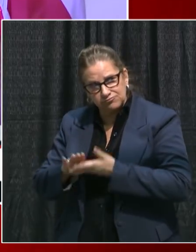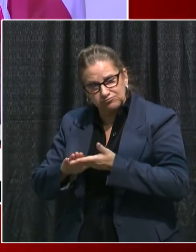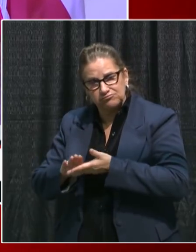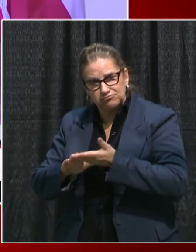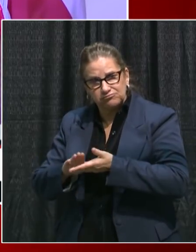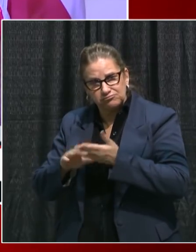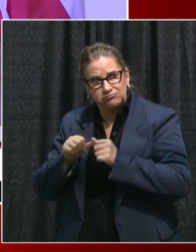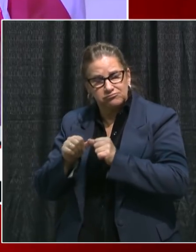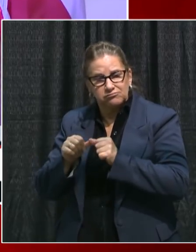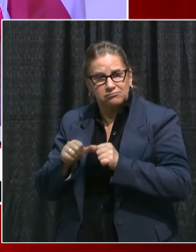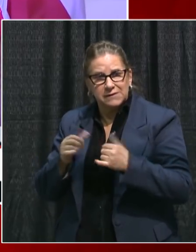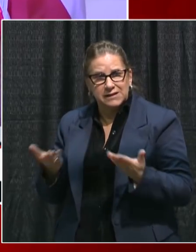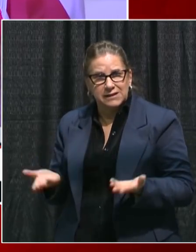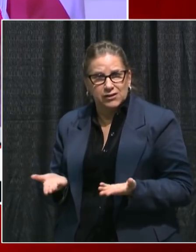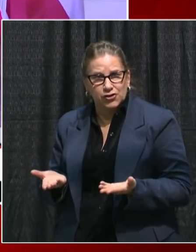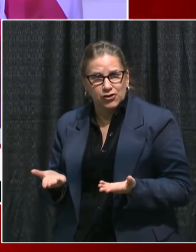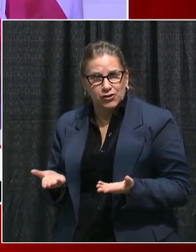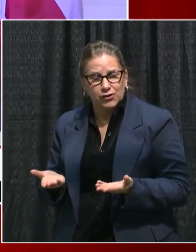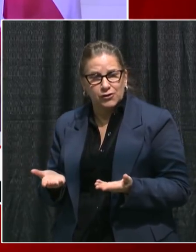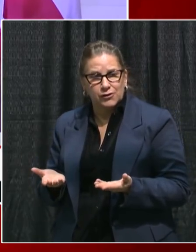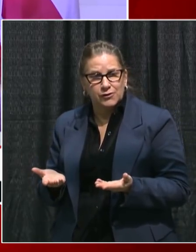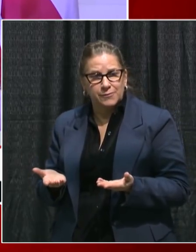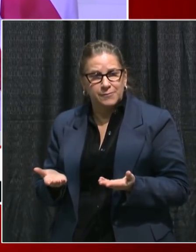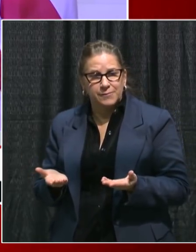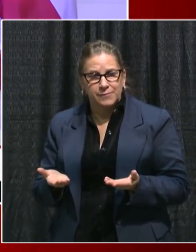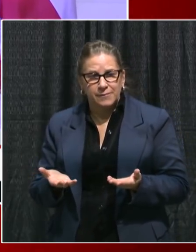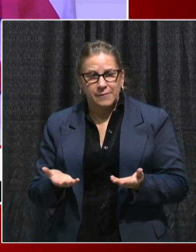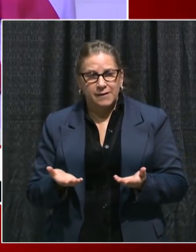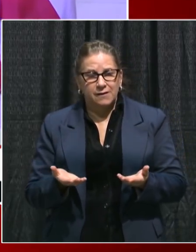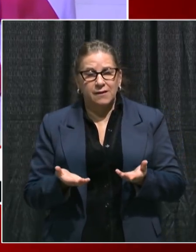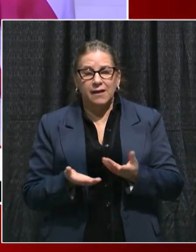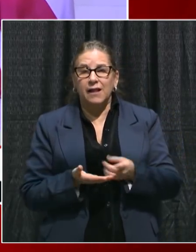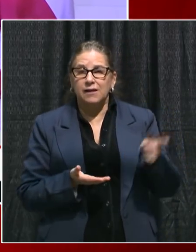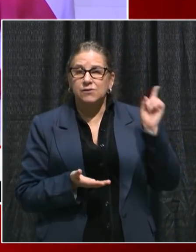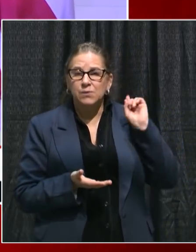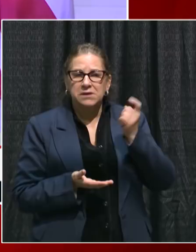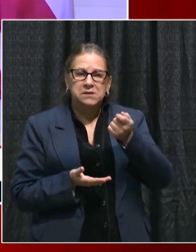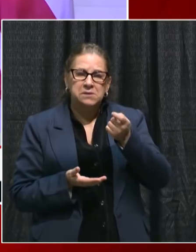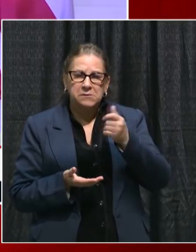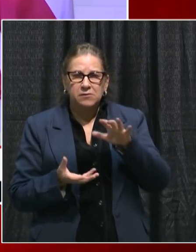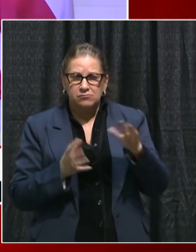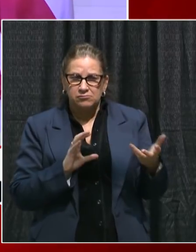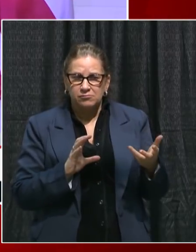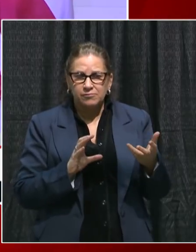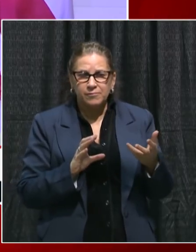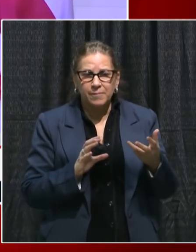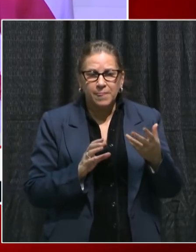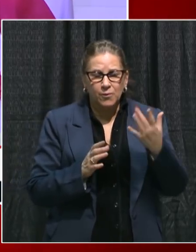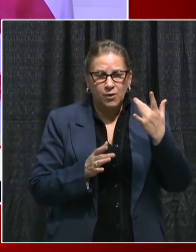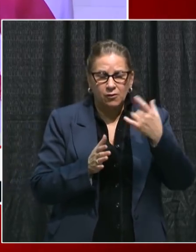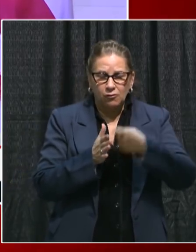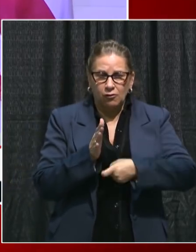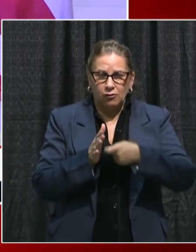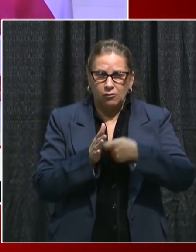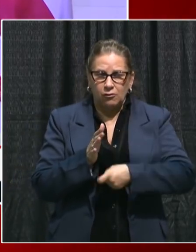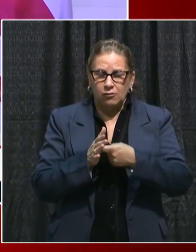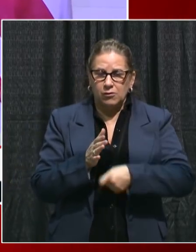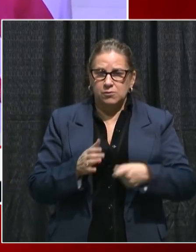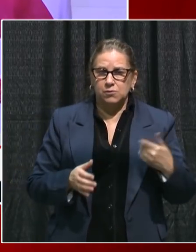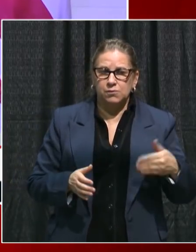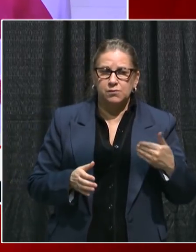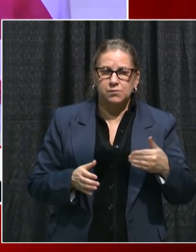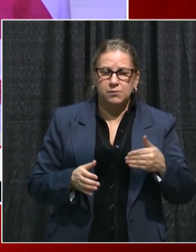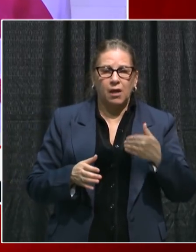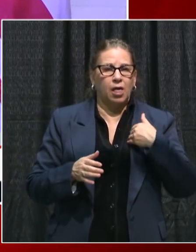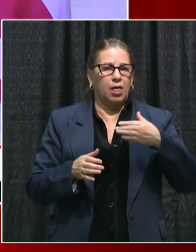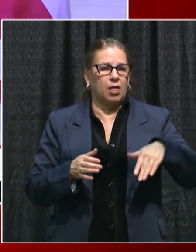long monthly costs and things like that were not, we don't have a full estimate on those yet, but they're the same costs that would